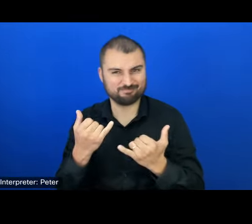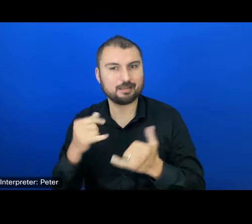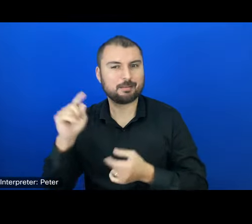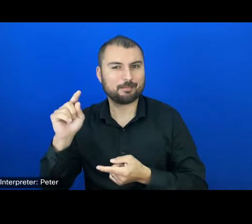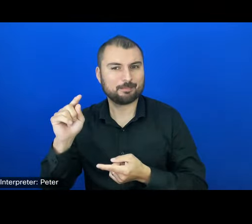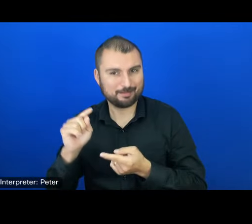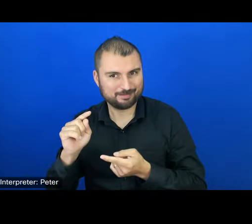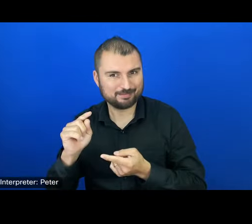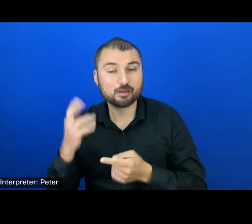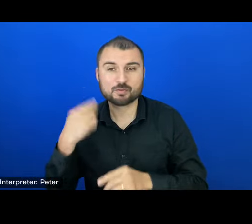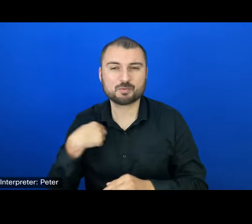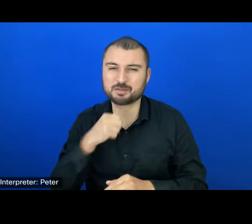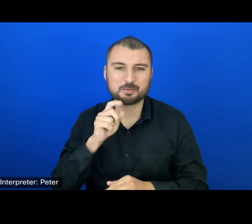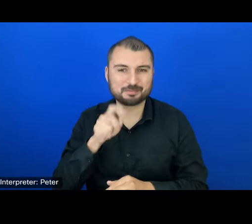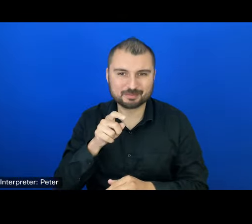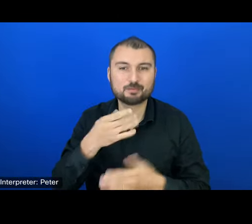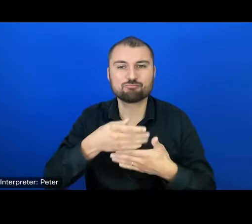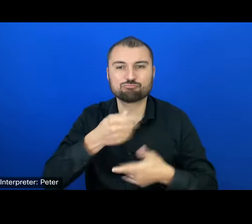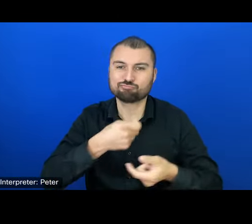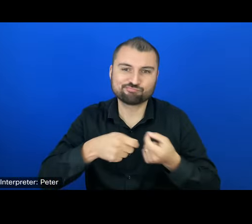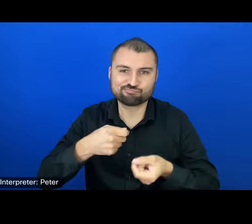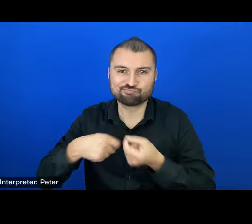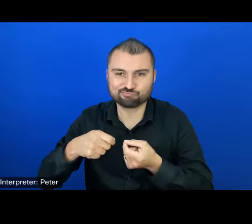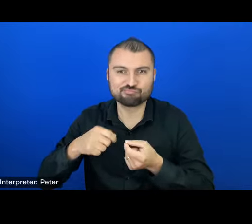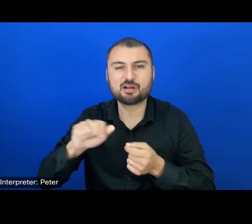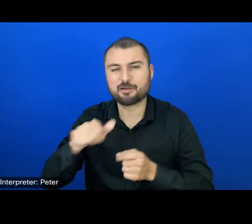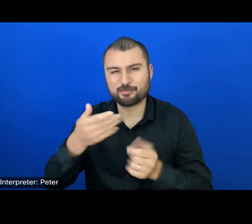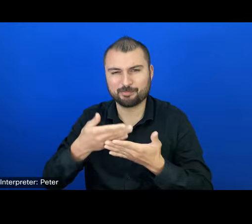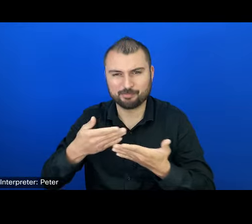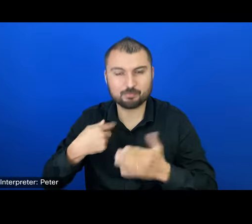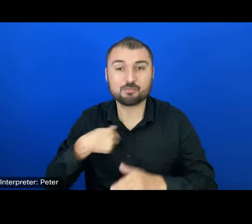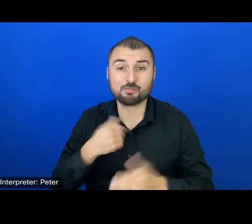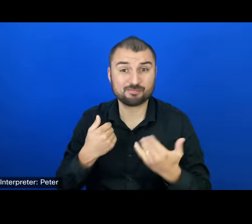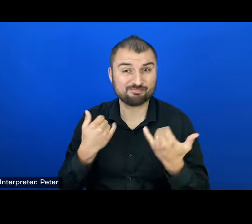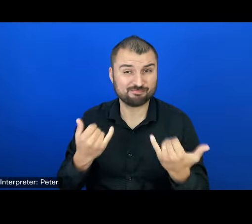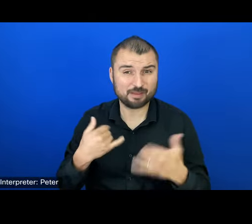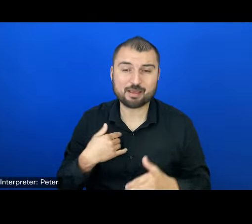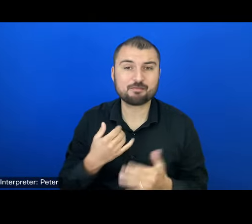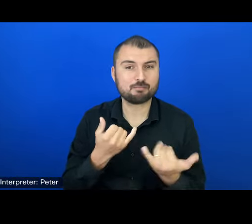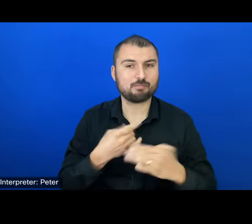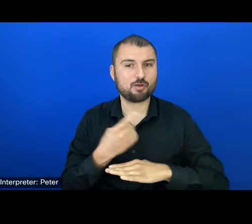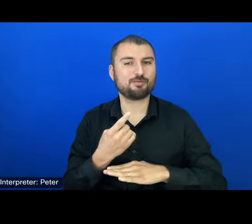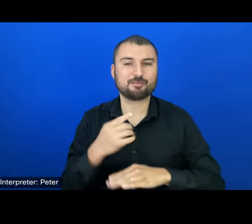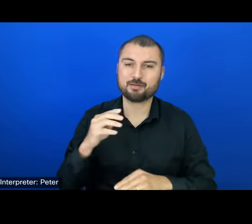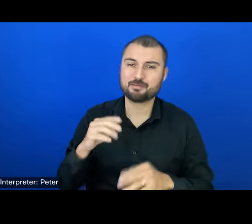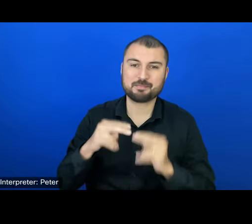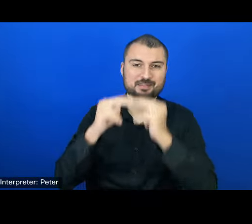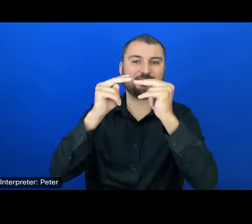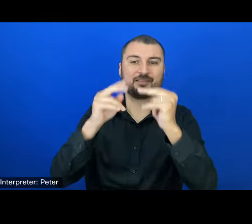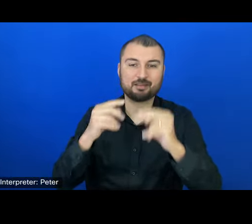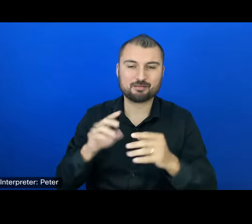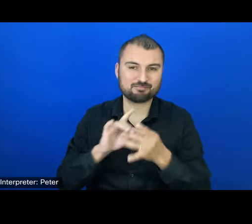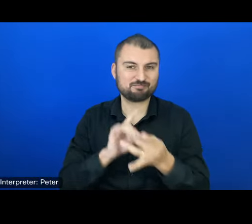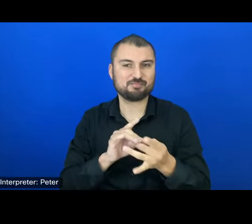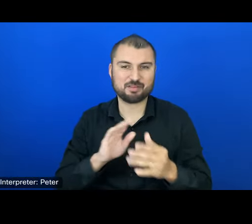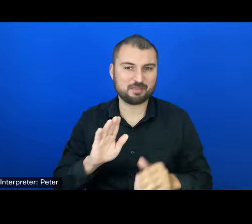longer have to replace windows and other things. We now have modern buildings in regards to their envelope